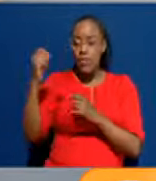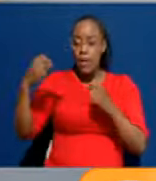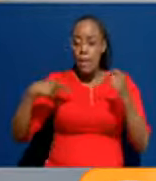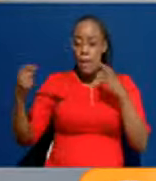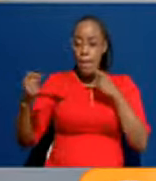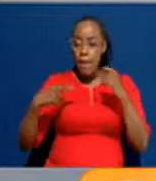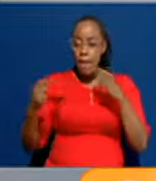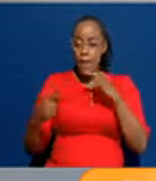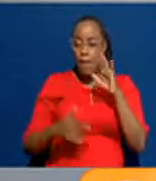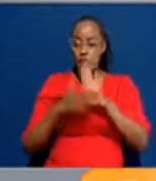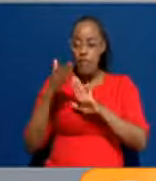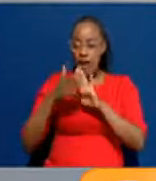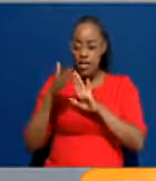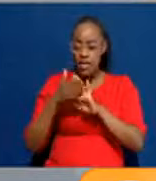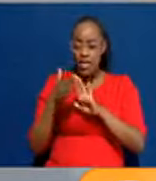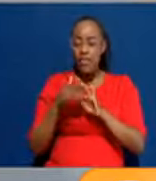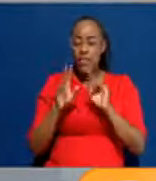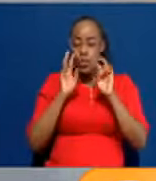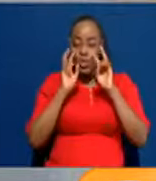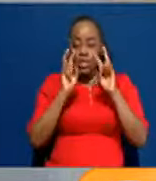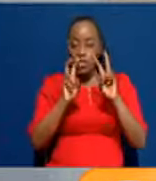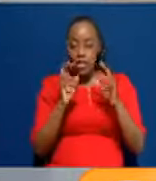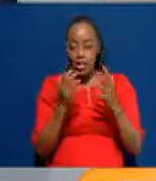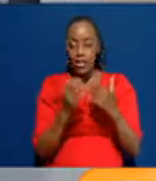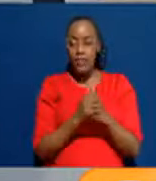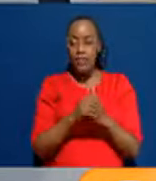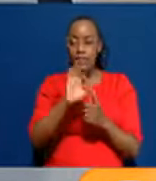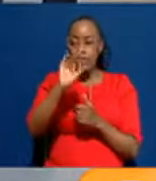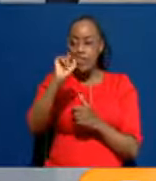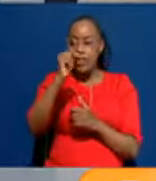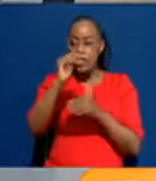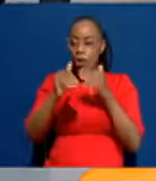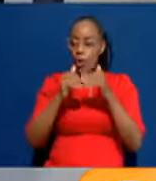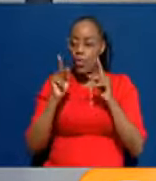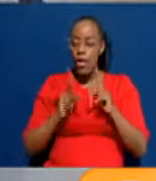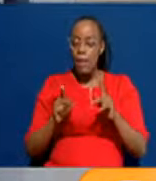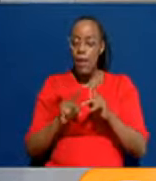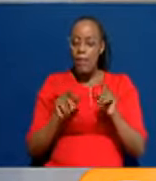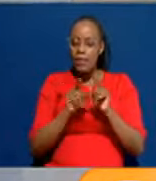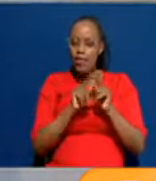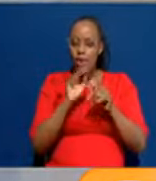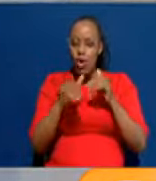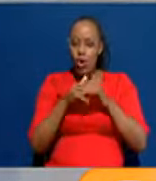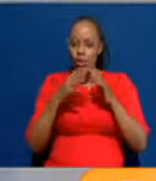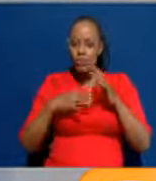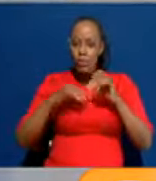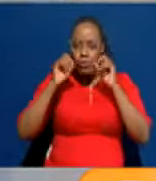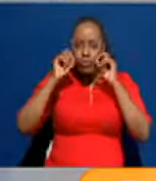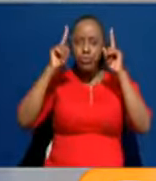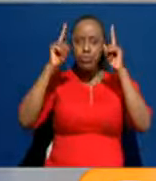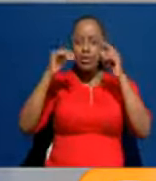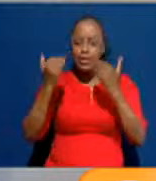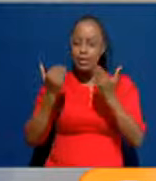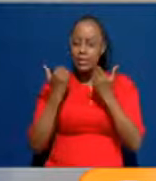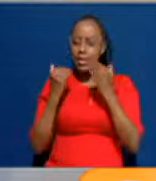very thick and very fast. Let's take a look. Faith, everybody, you're just keeping everybody awake tonight.